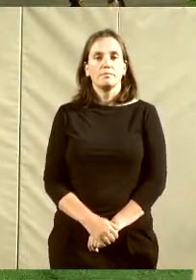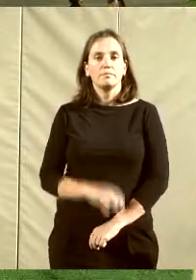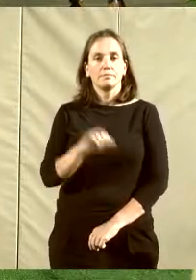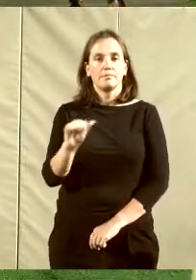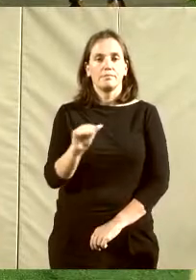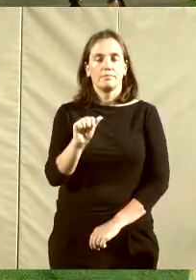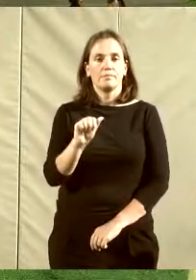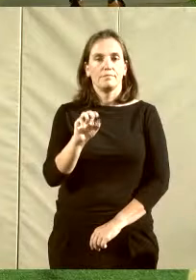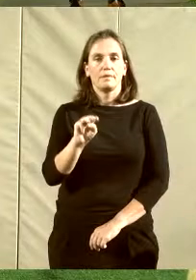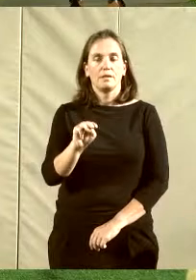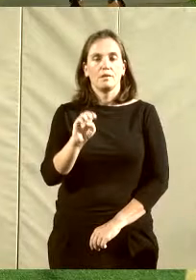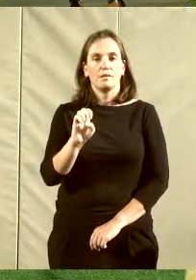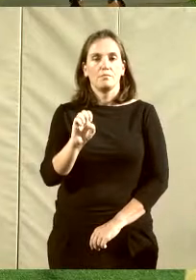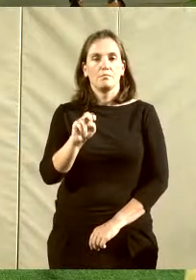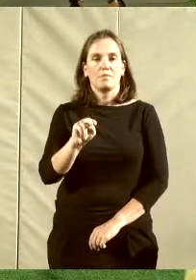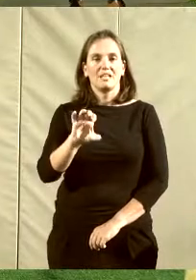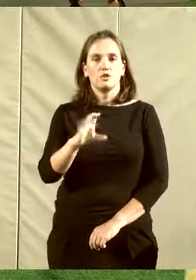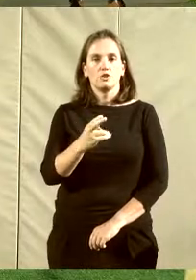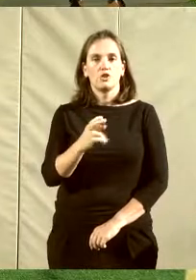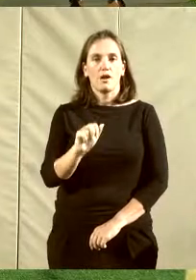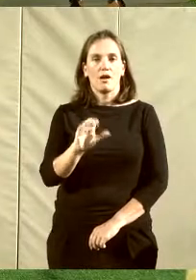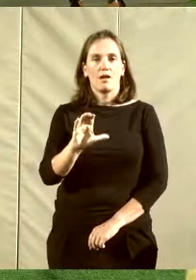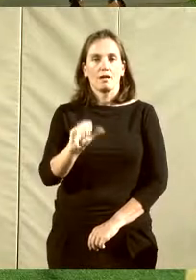Addison Nicole Menchaca.